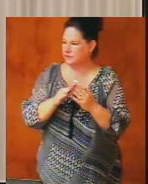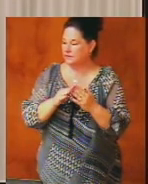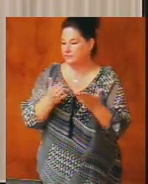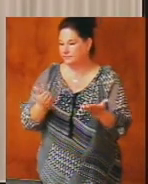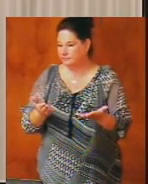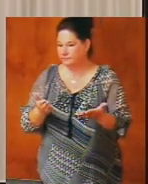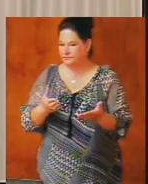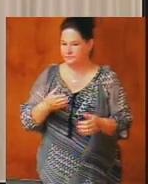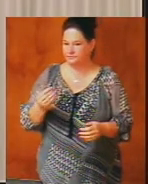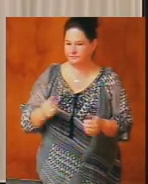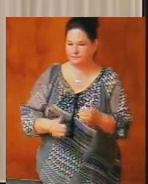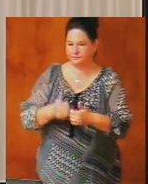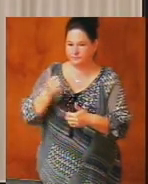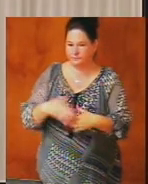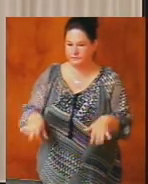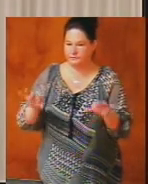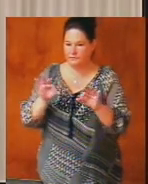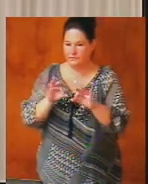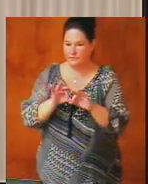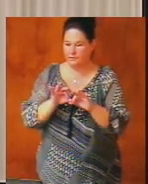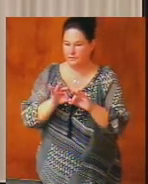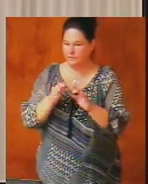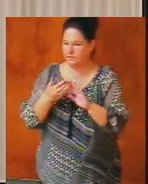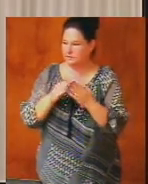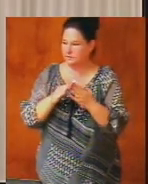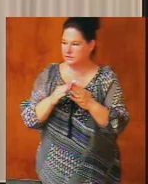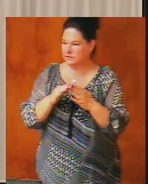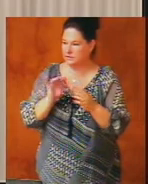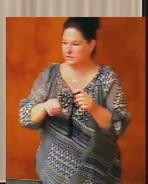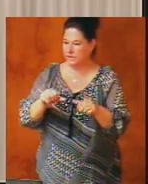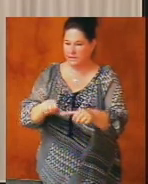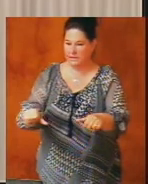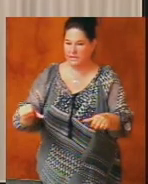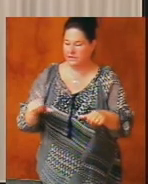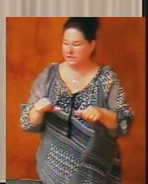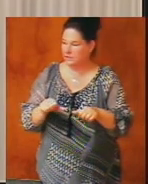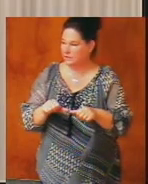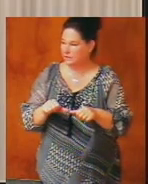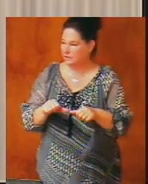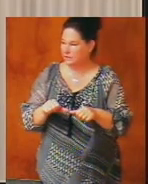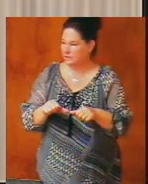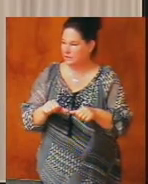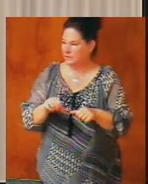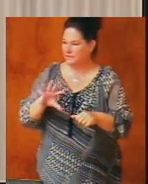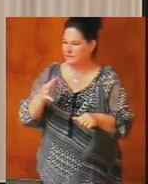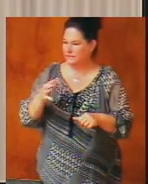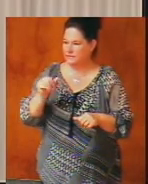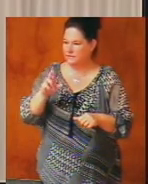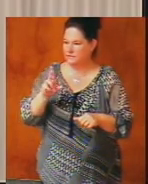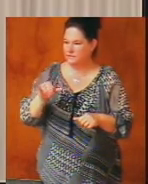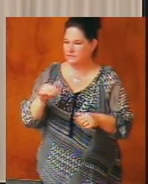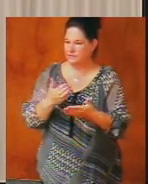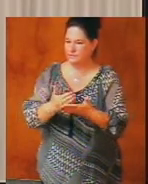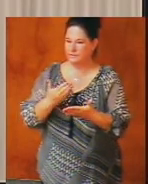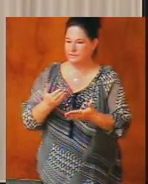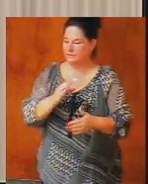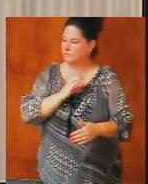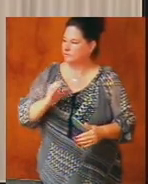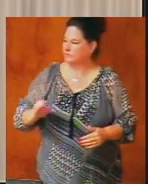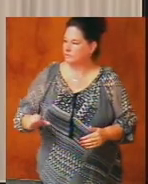In fact, the most important city in the area. In the 5th century before